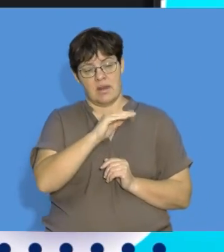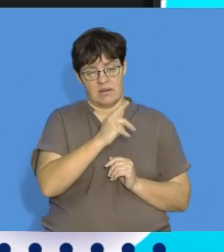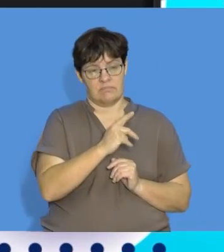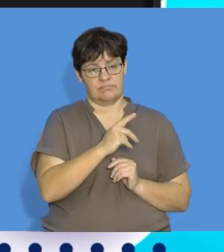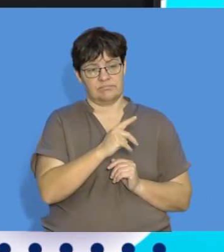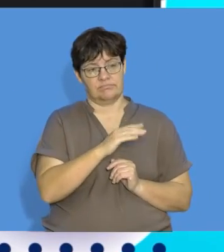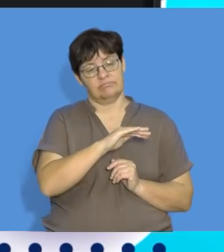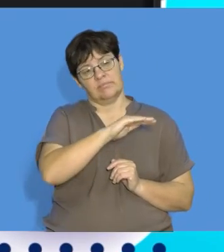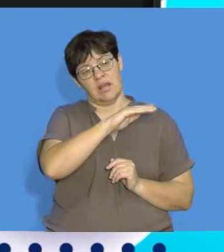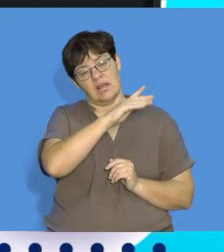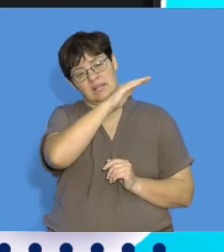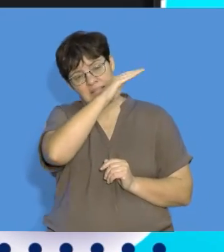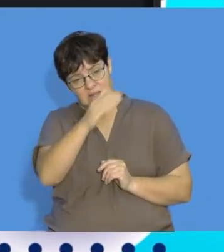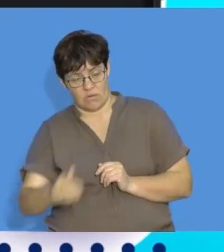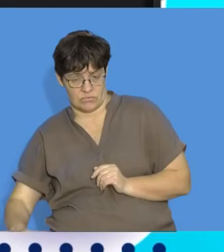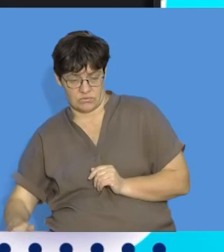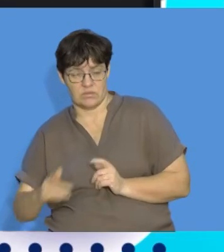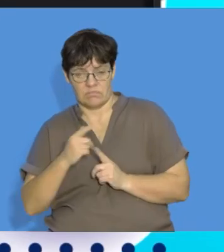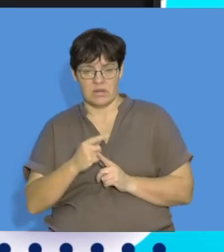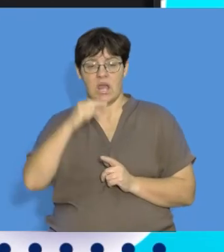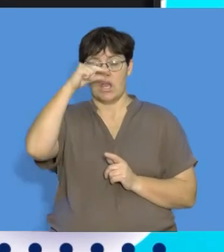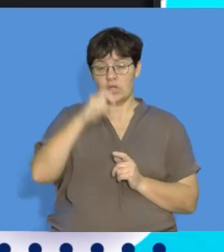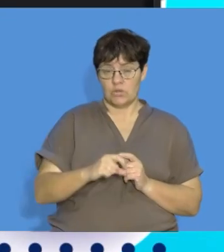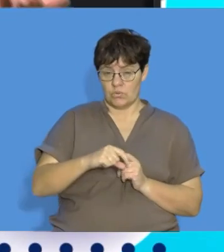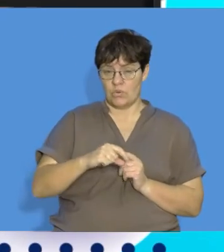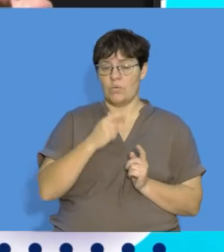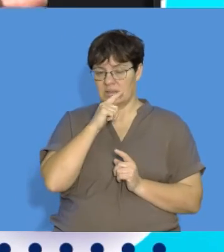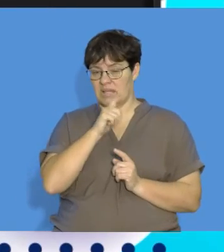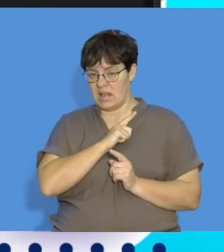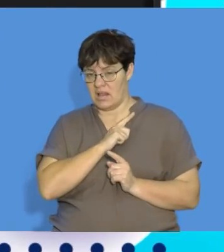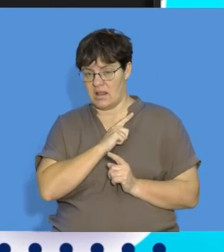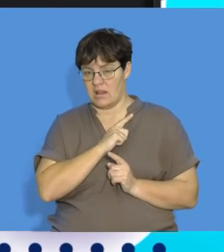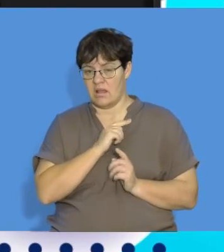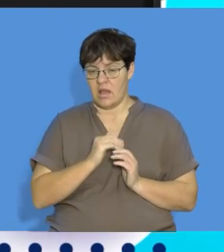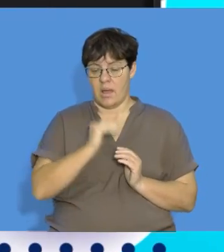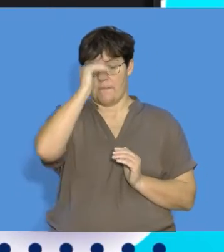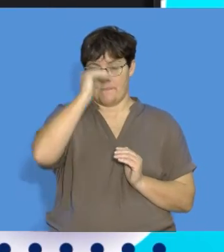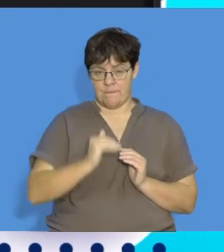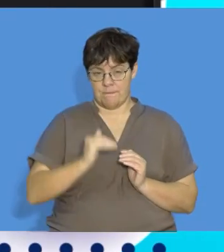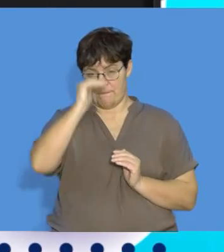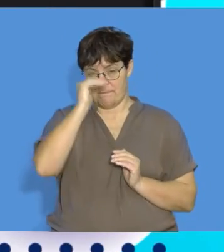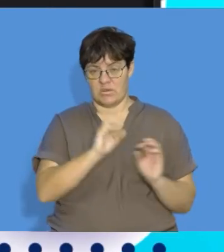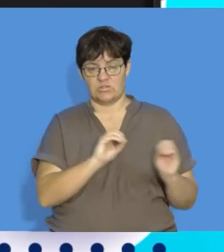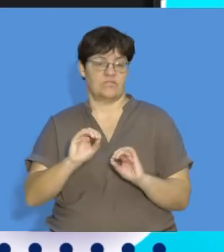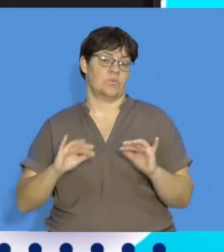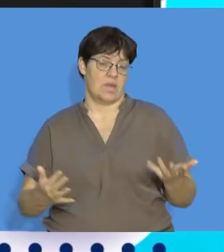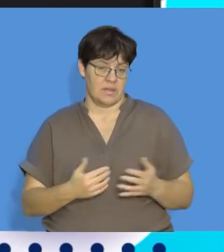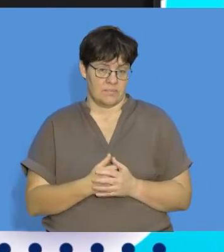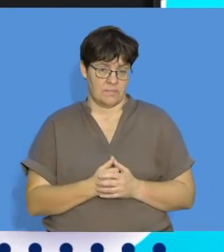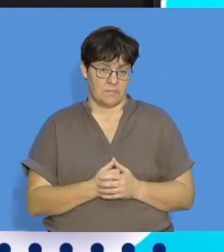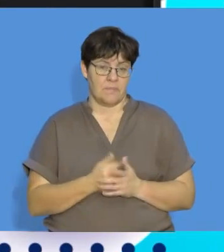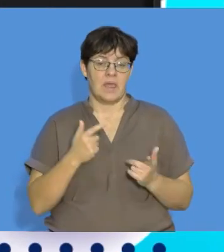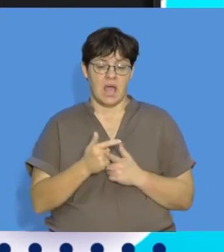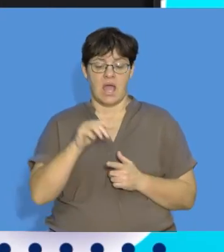1, then it is going down. And the value of q always tells us what the vertical